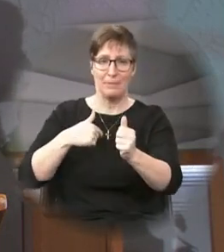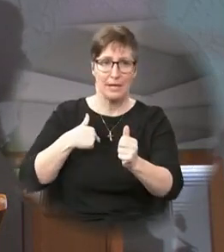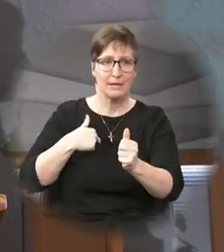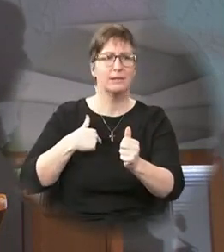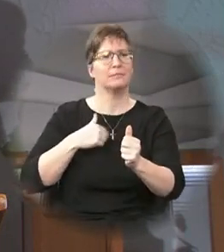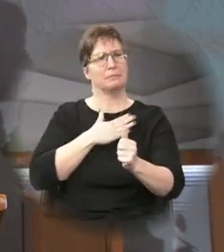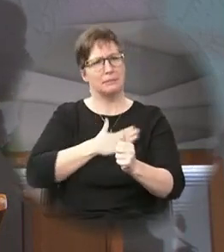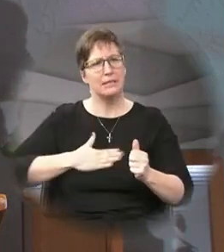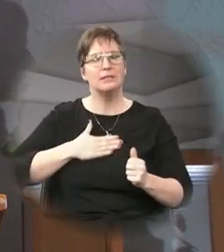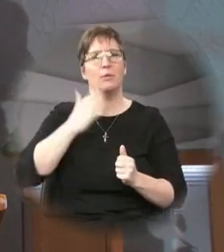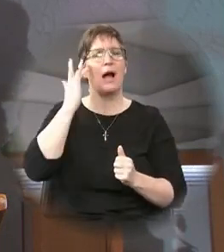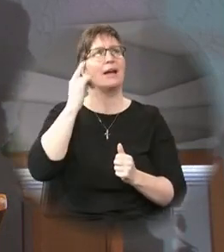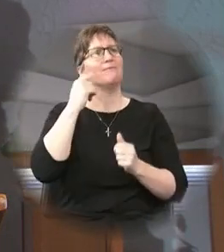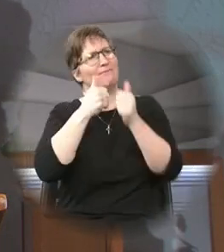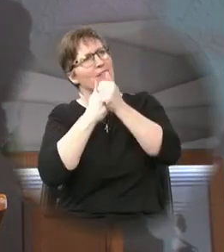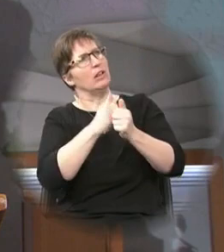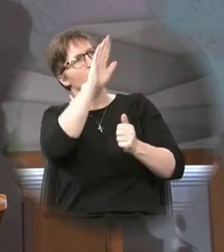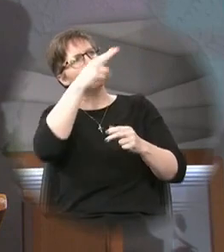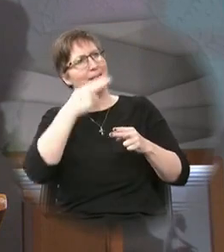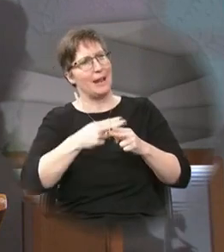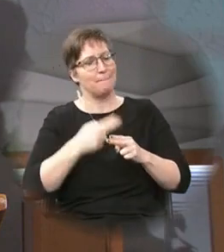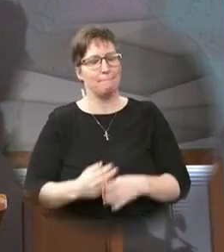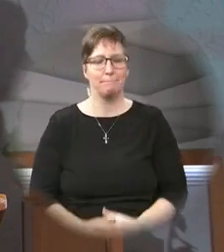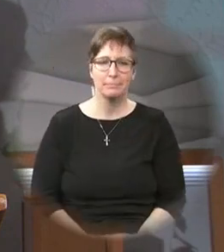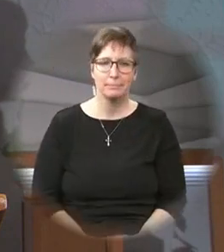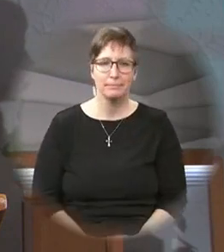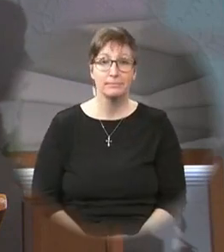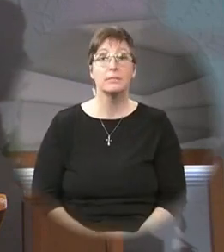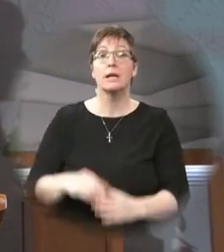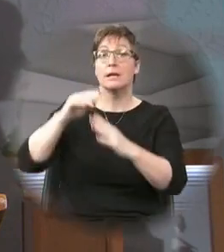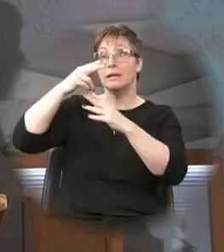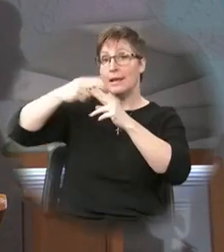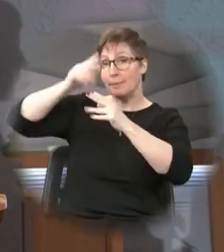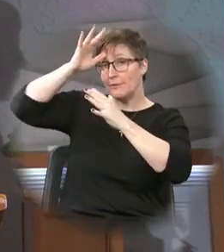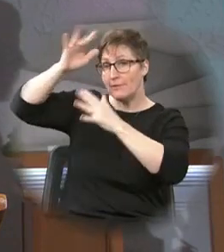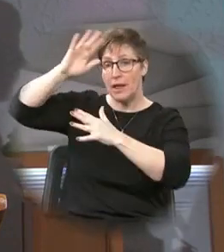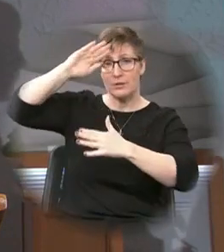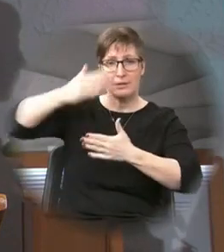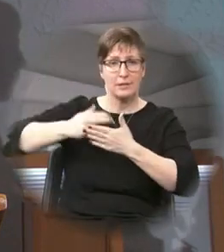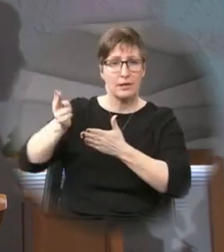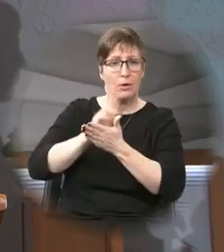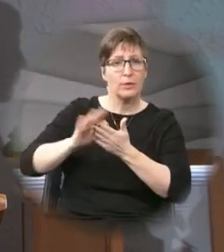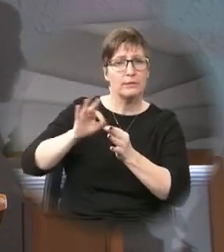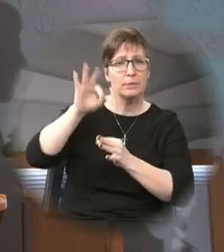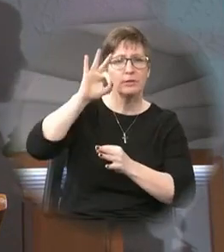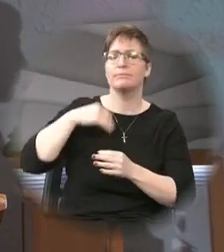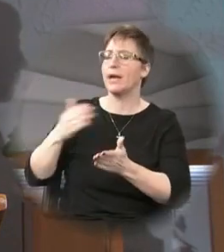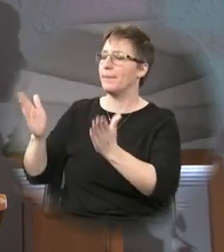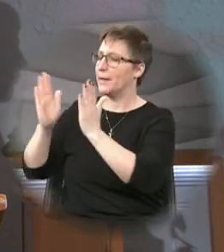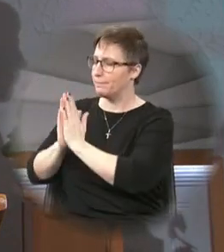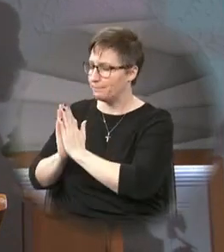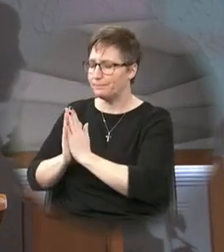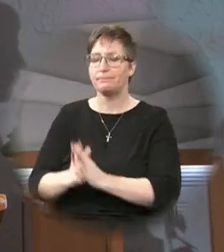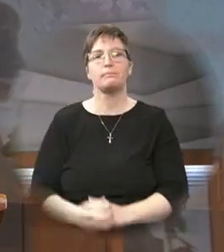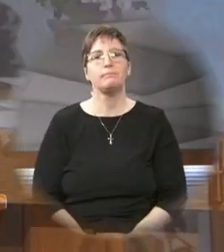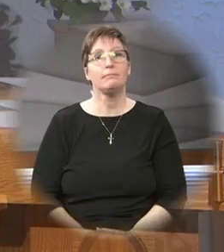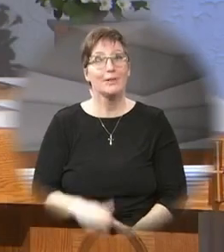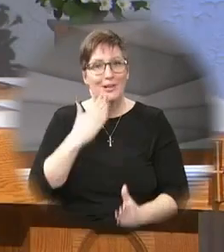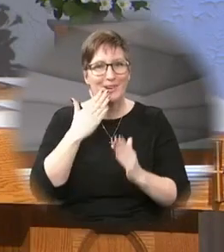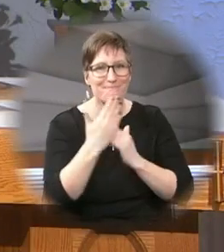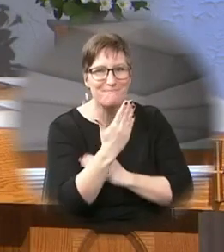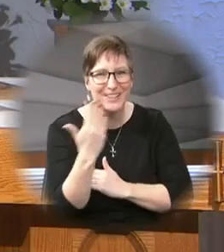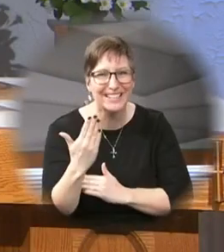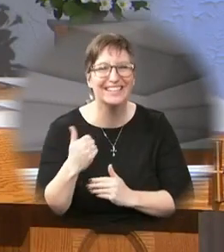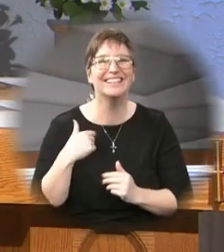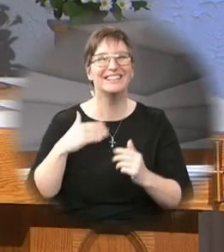guide me, for the sake of your name. In the name of the Father, and of the Son, and of the Holy Spirit. Amen. Good morning